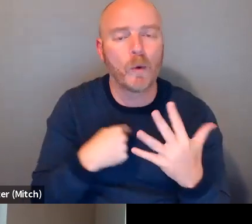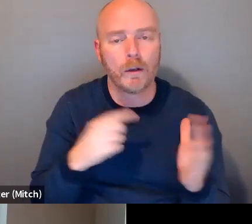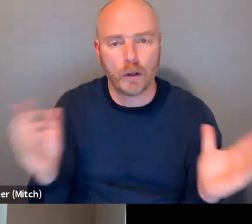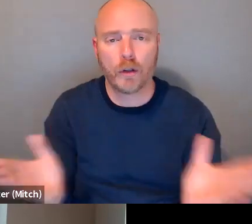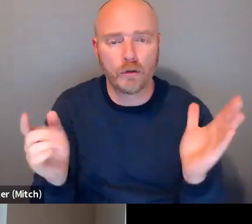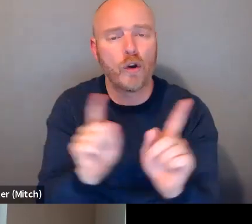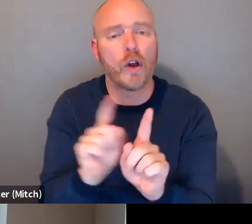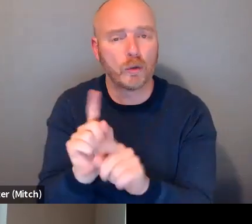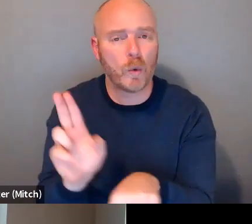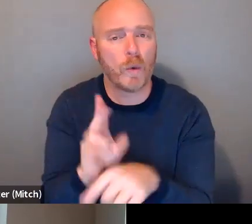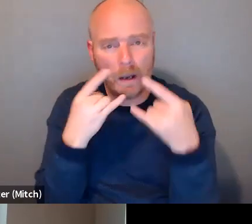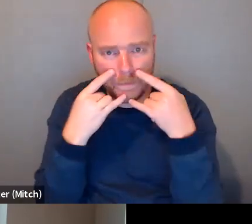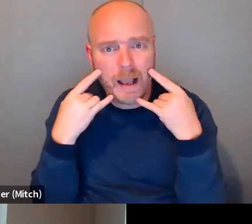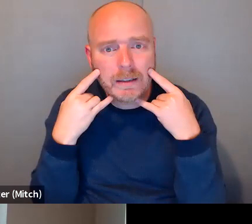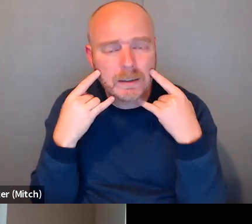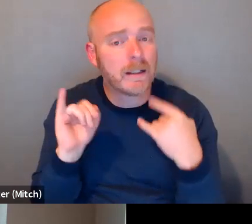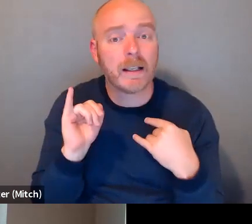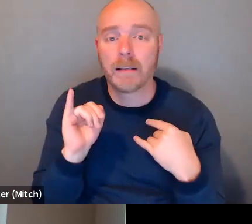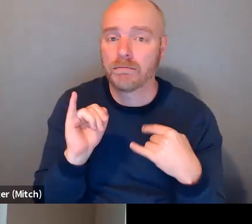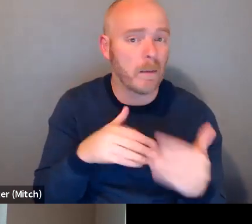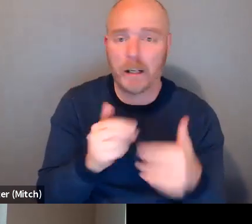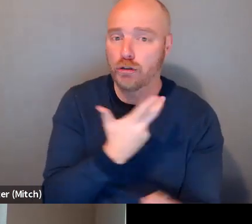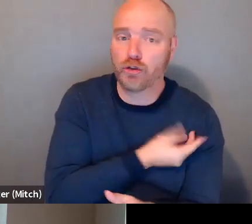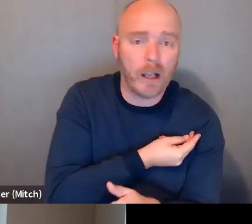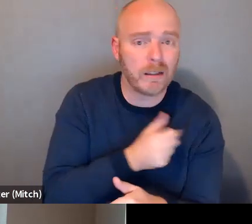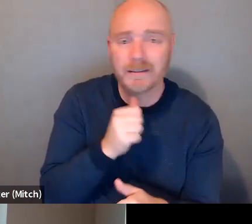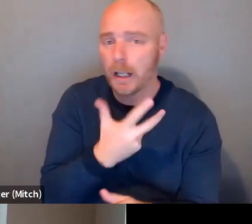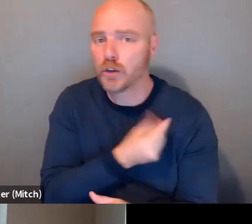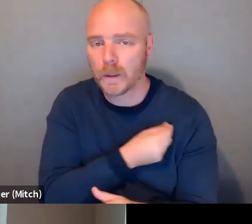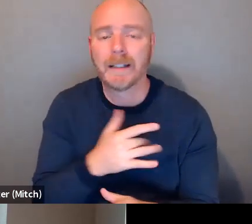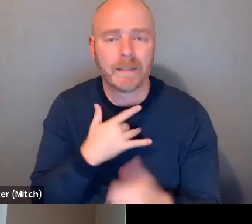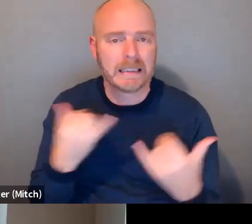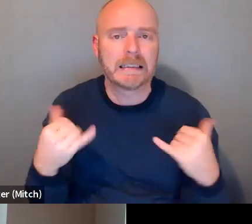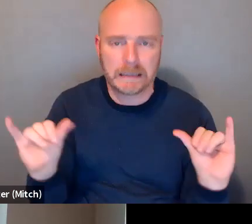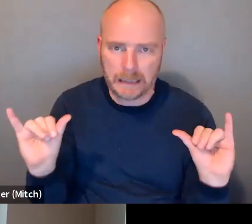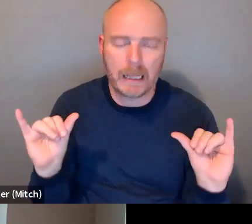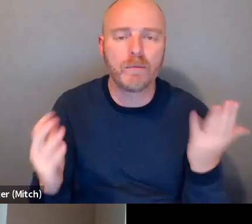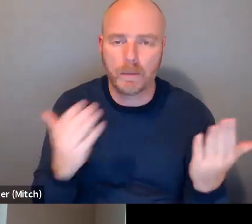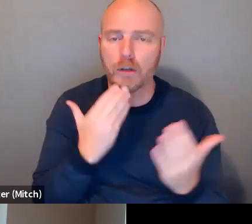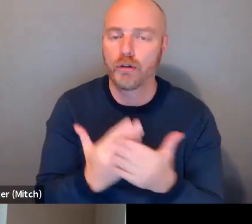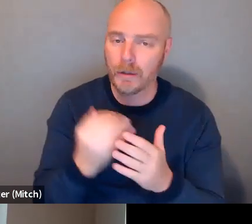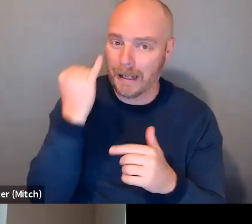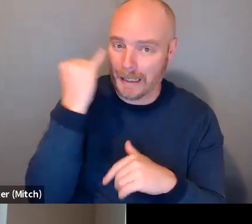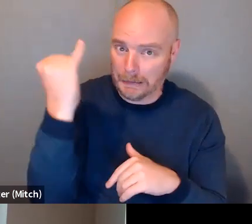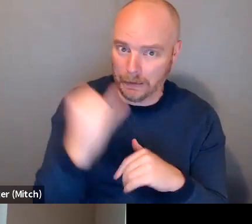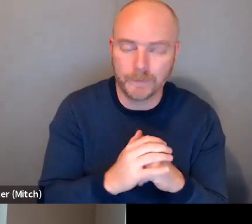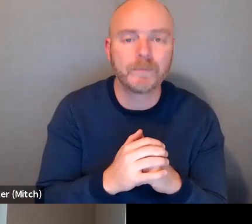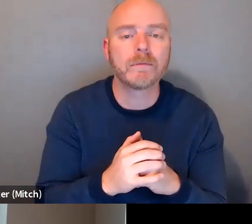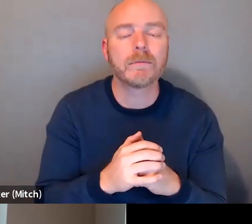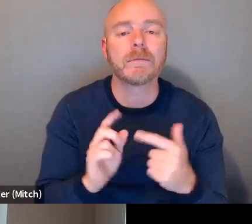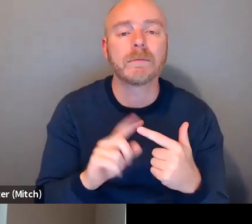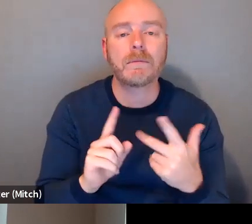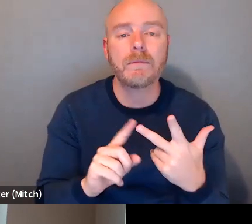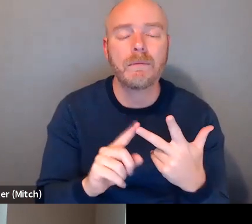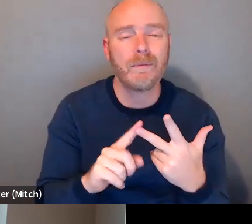you also to wear masks, whether you've been vaccinated or not. We feel like that's still probably a really good idea.